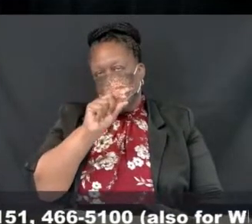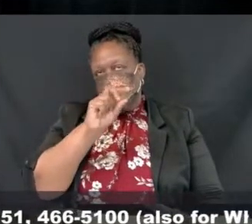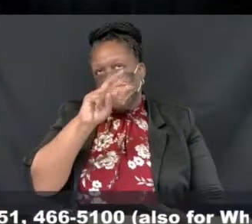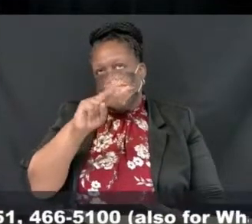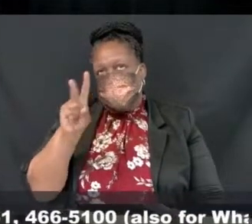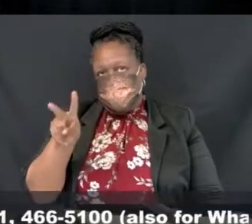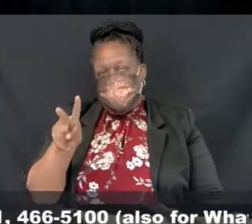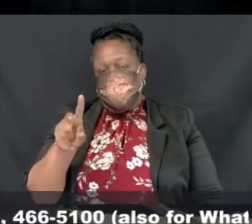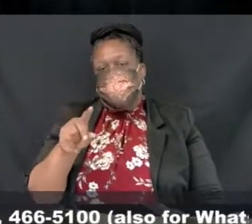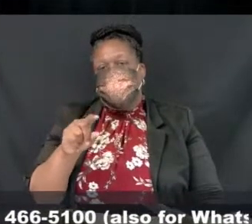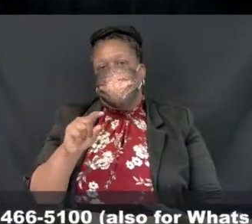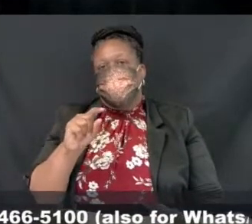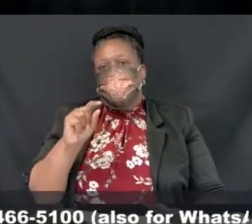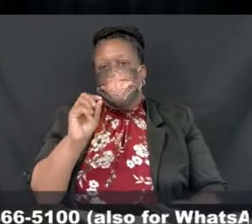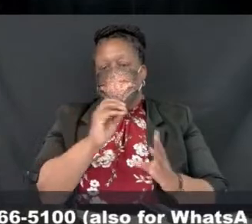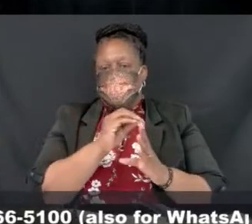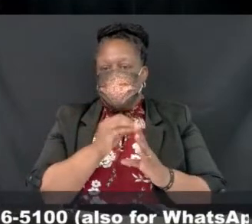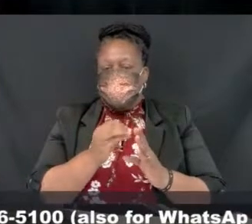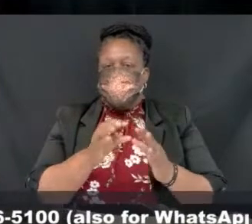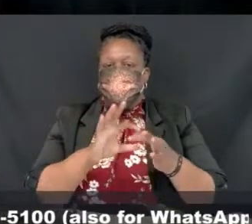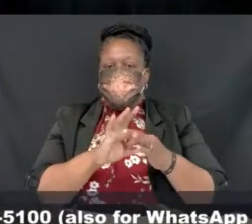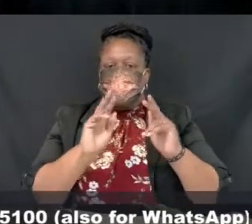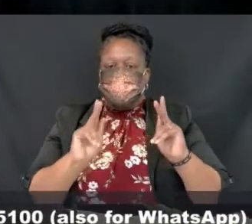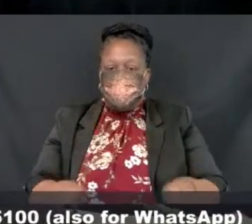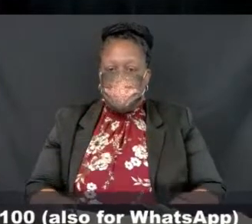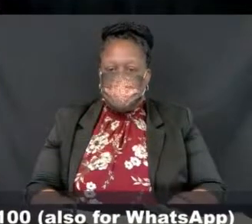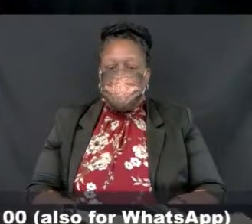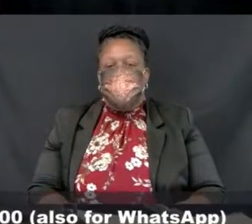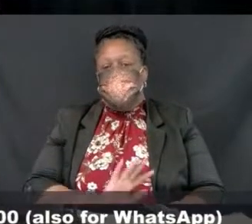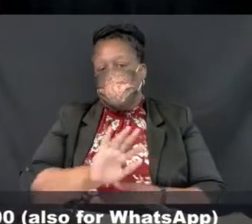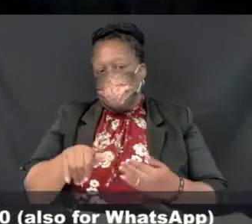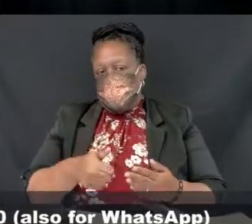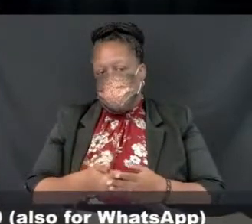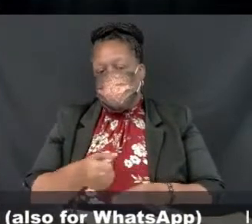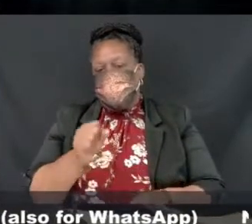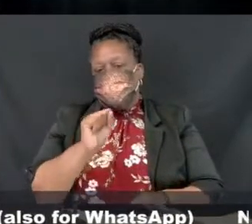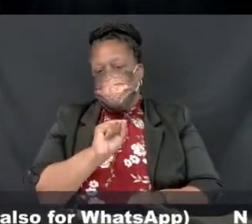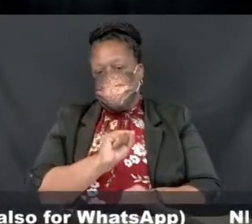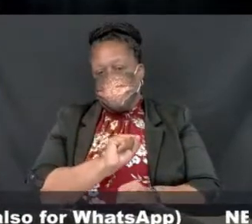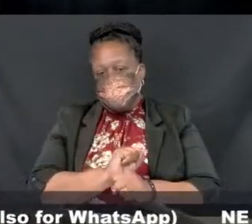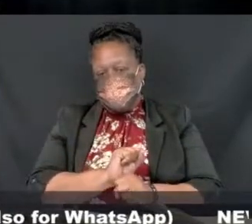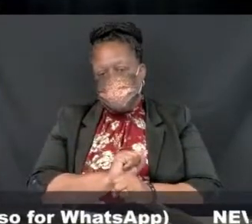Census. Help us to help you shape the future. I thank you.